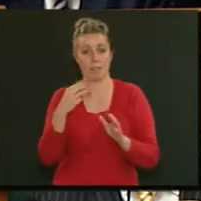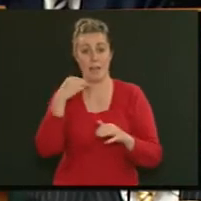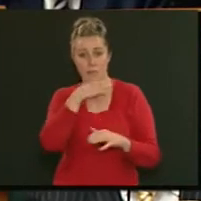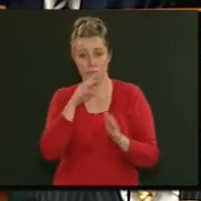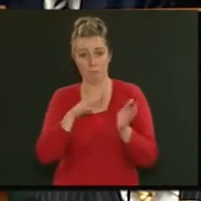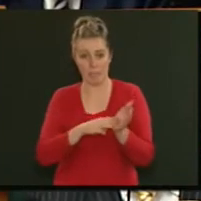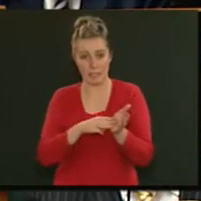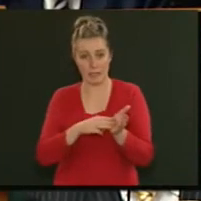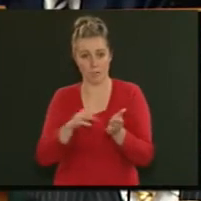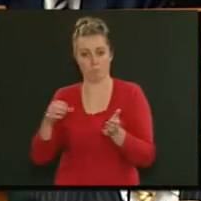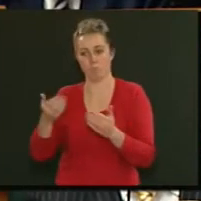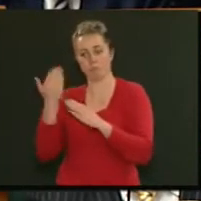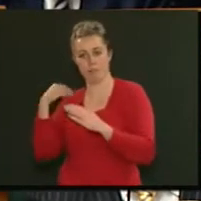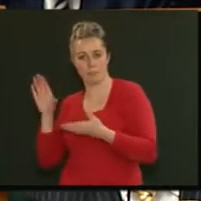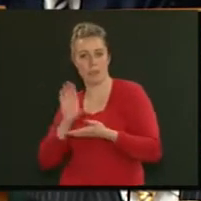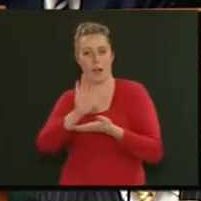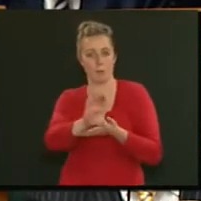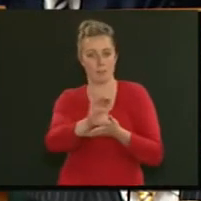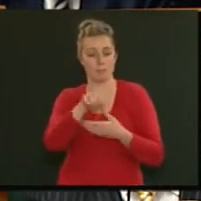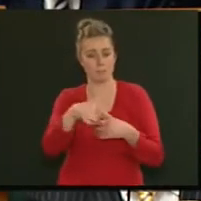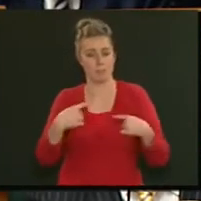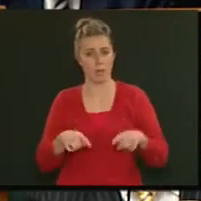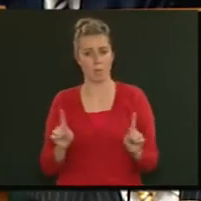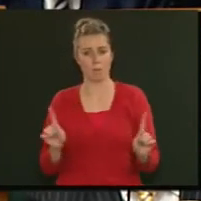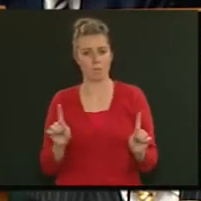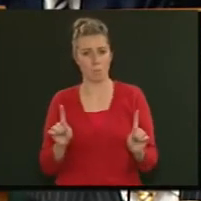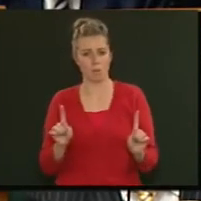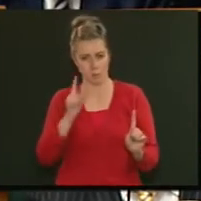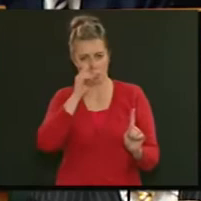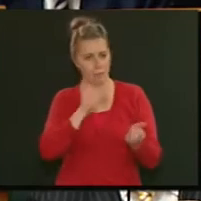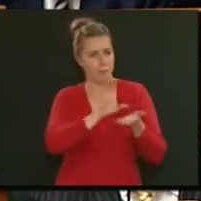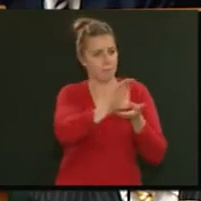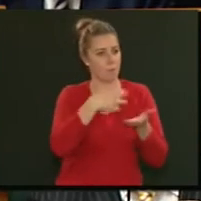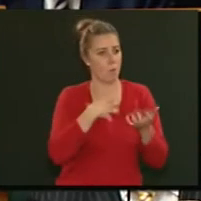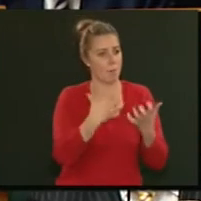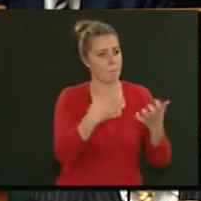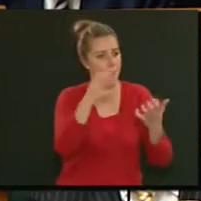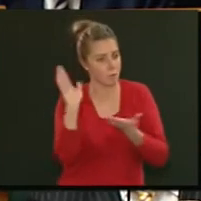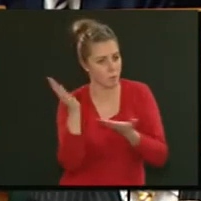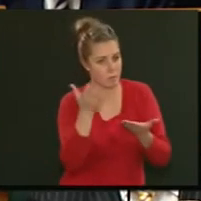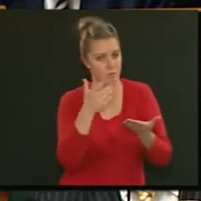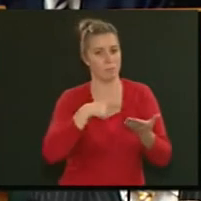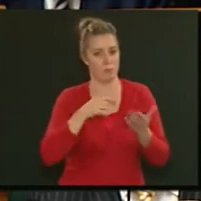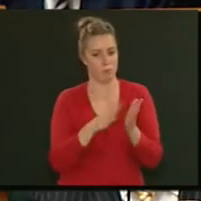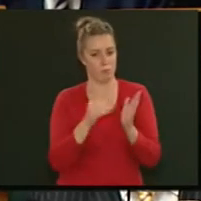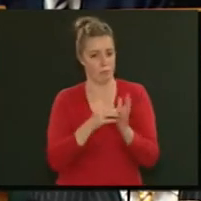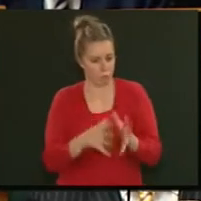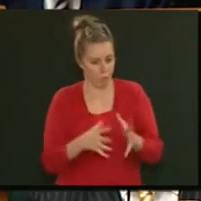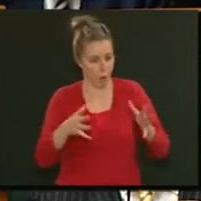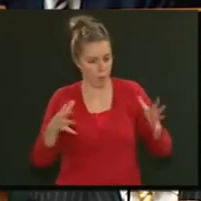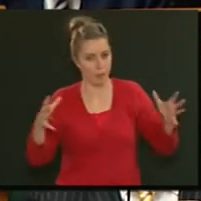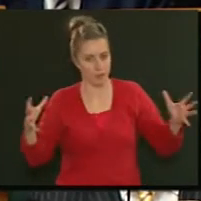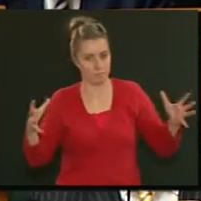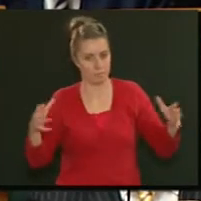was previously allocated. This will allow us to invest more in the public services necessary for a growing country.